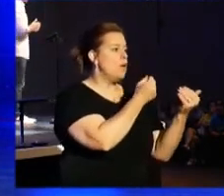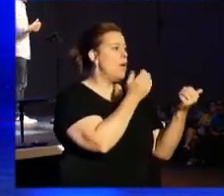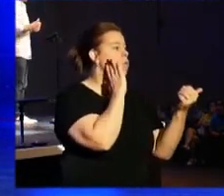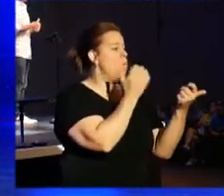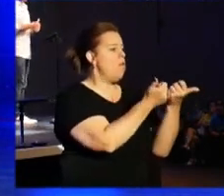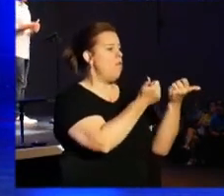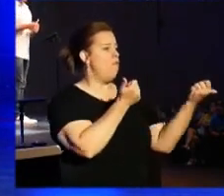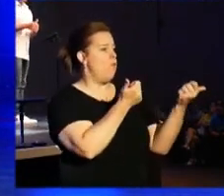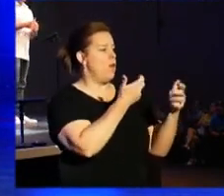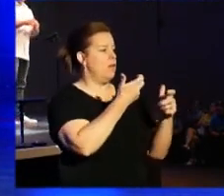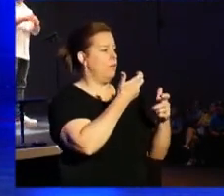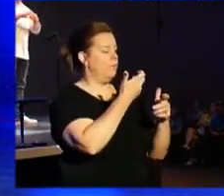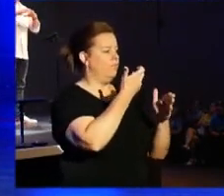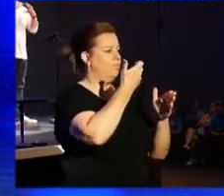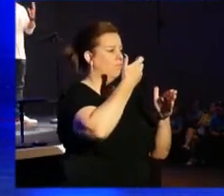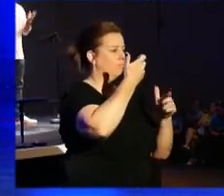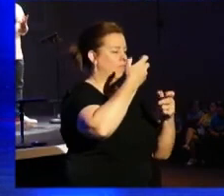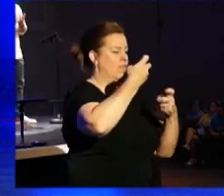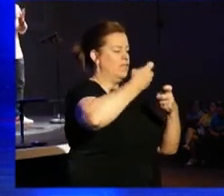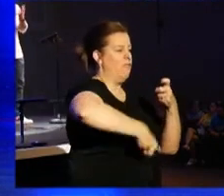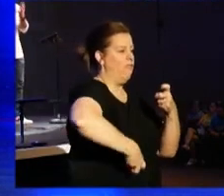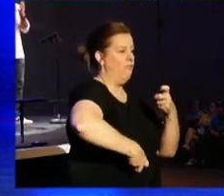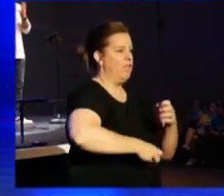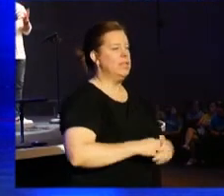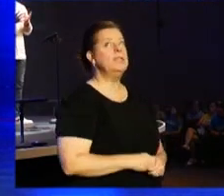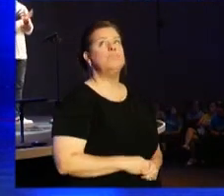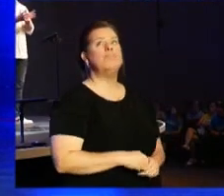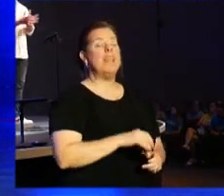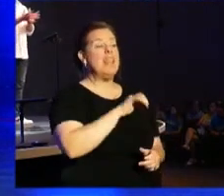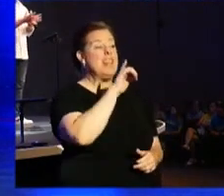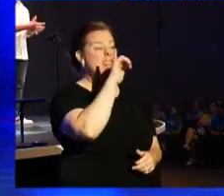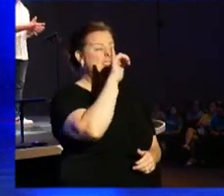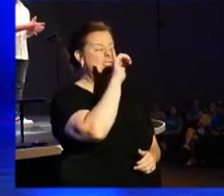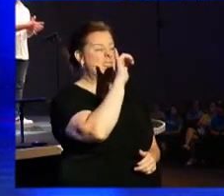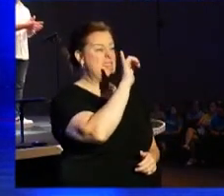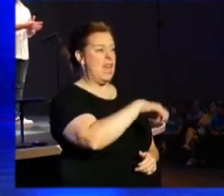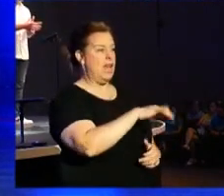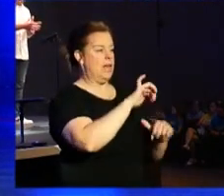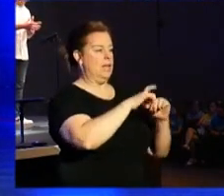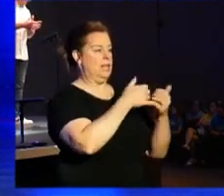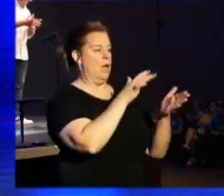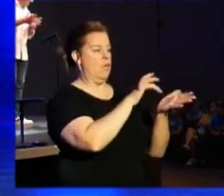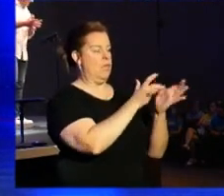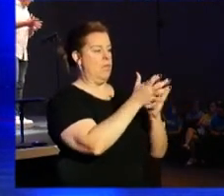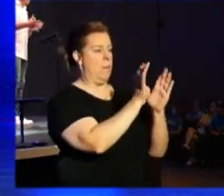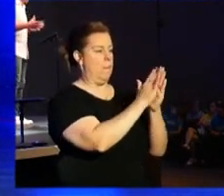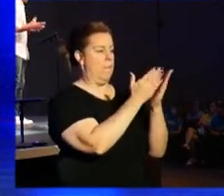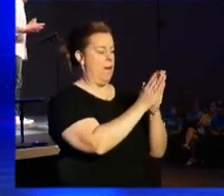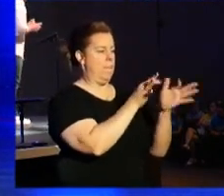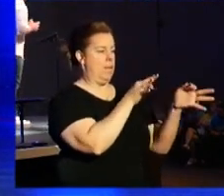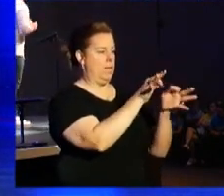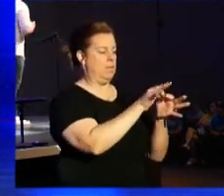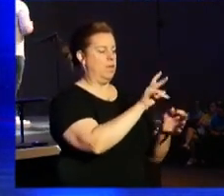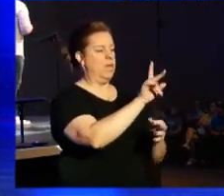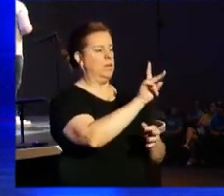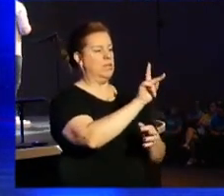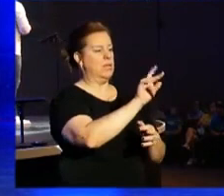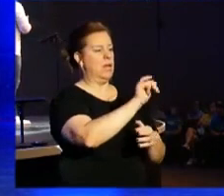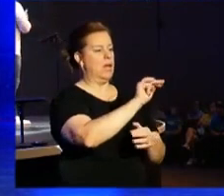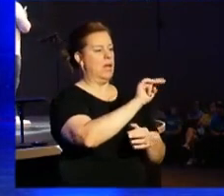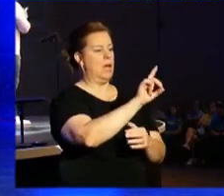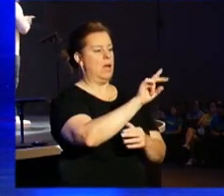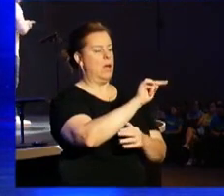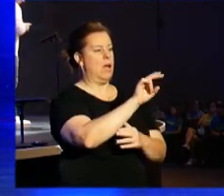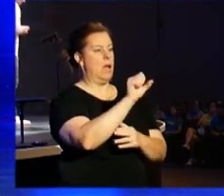harshness. That's the definition of kindness in the Bible. And that's the description of God's